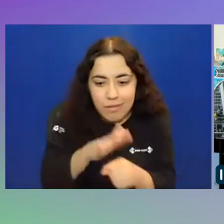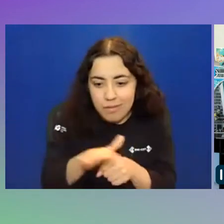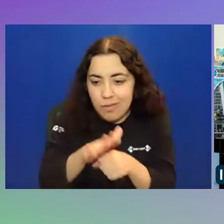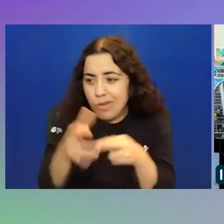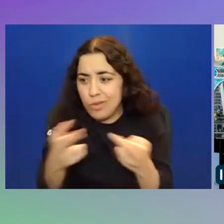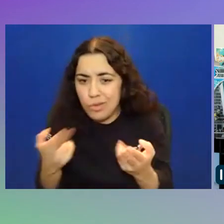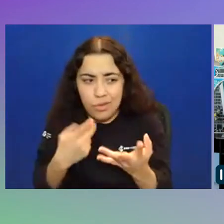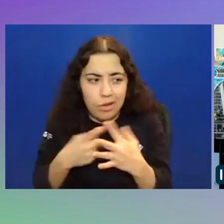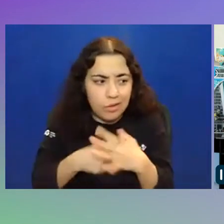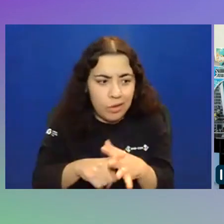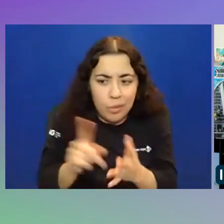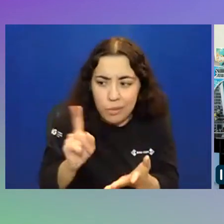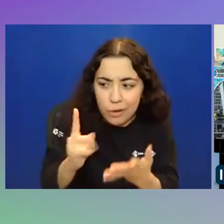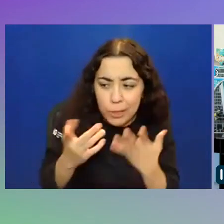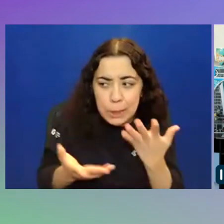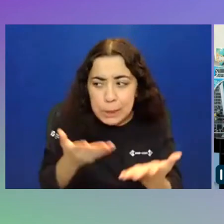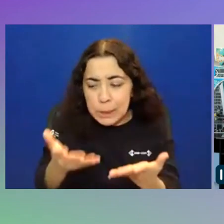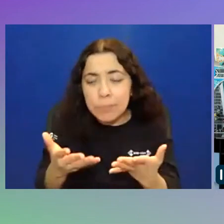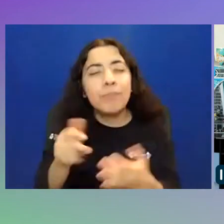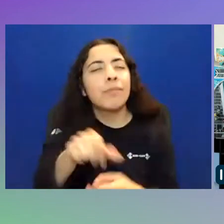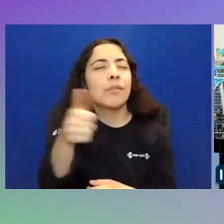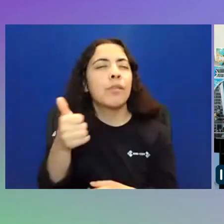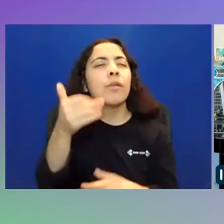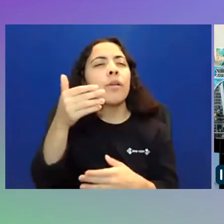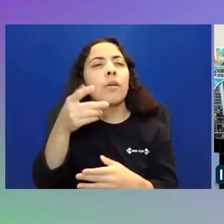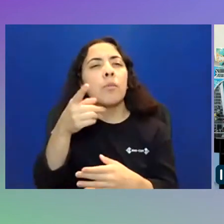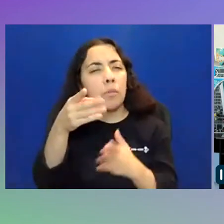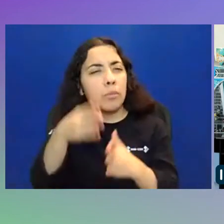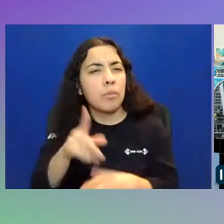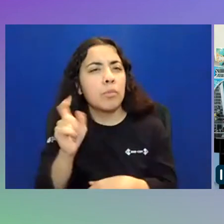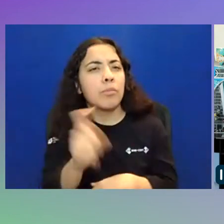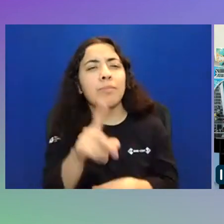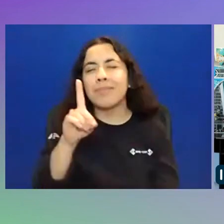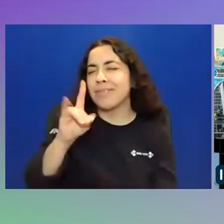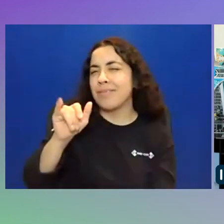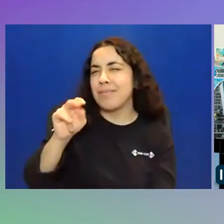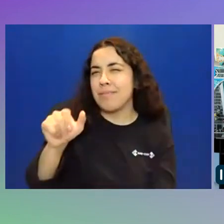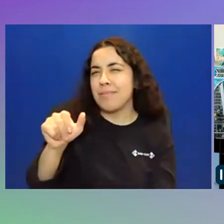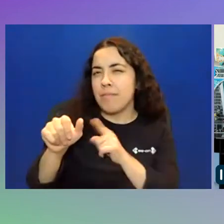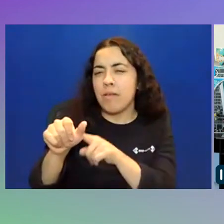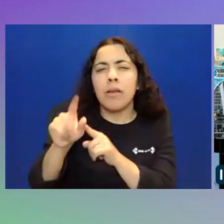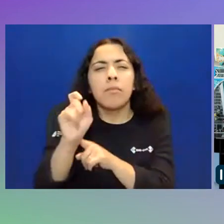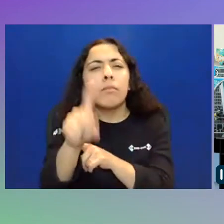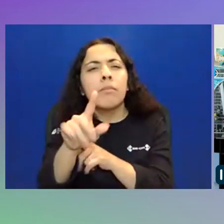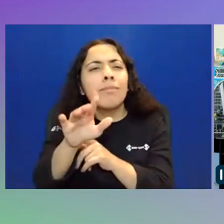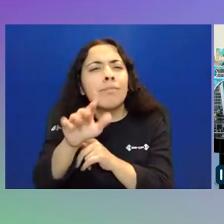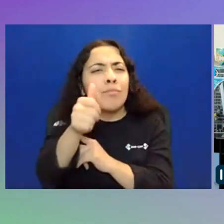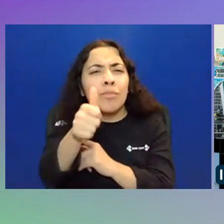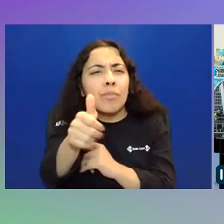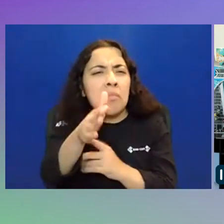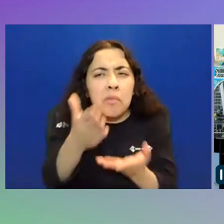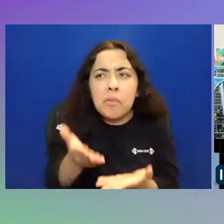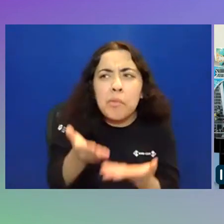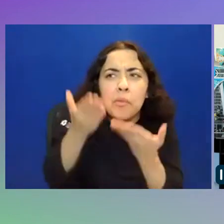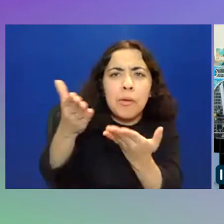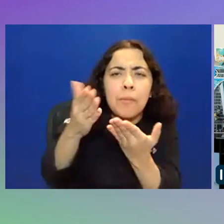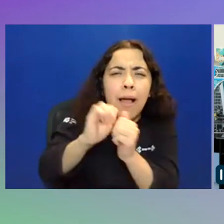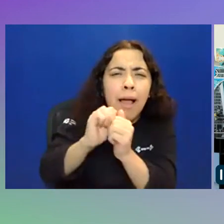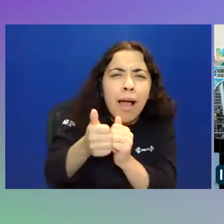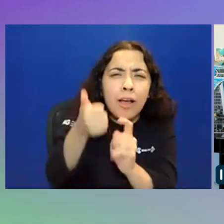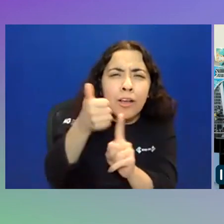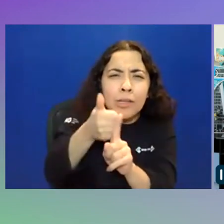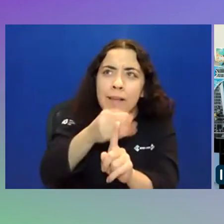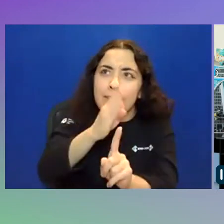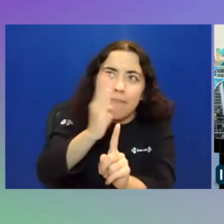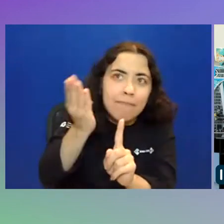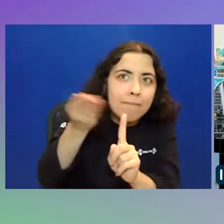resources? Another question that came through from Deanna was just, how would you recommend persuading an organization to have more